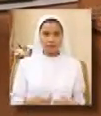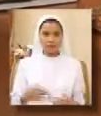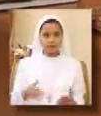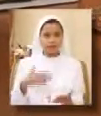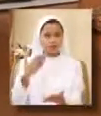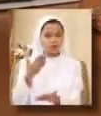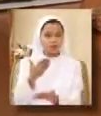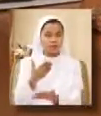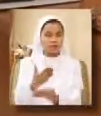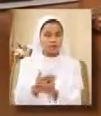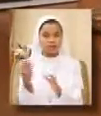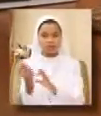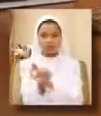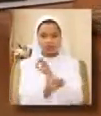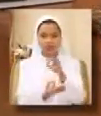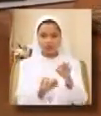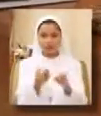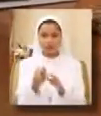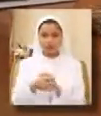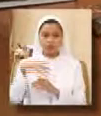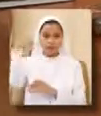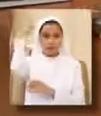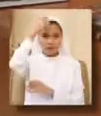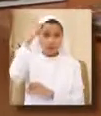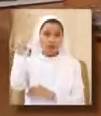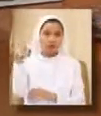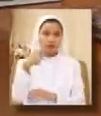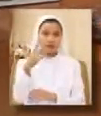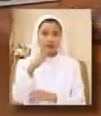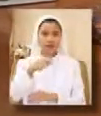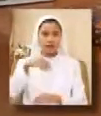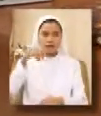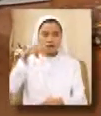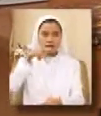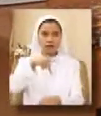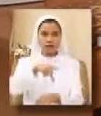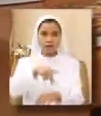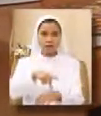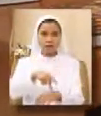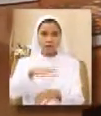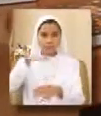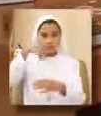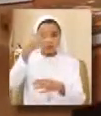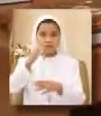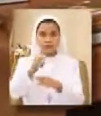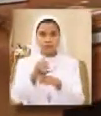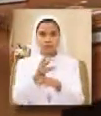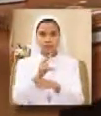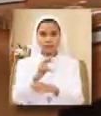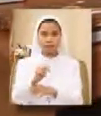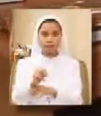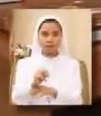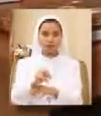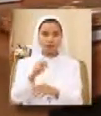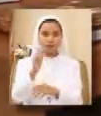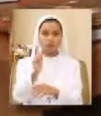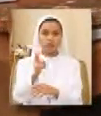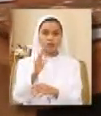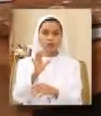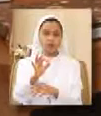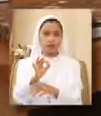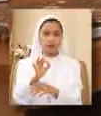is June 29. Yes, no? Sa Vatican, ang mga archbishop, newly